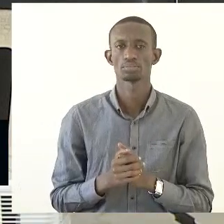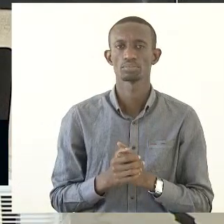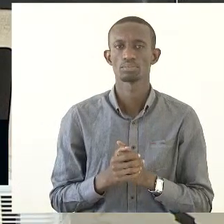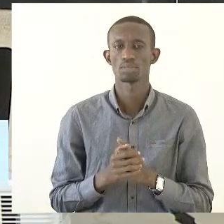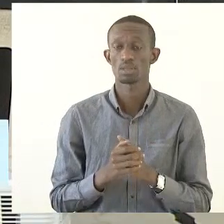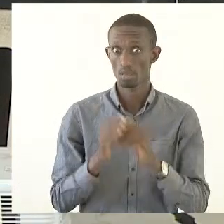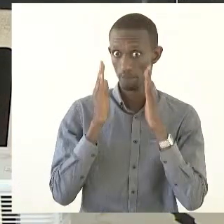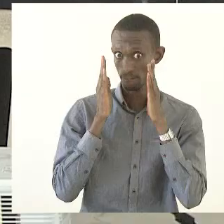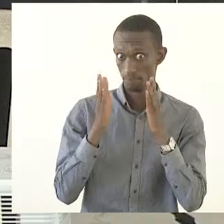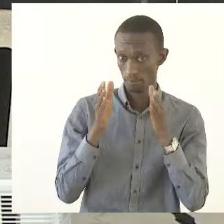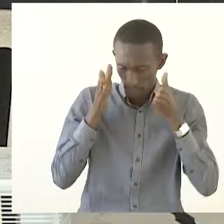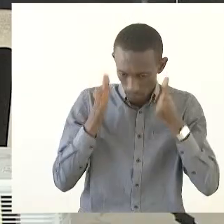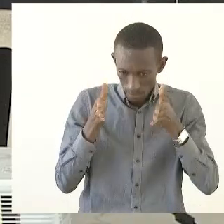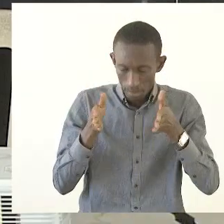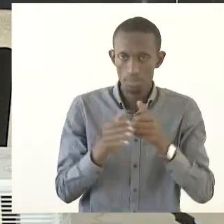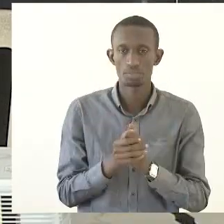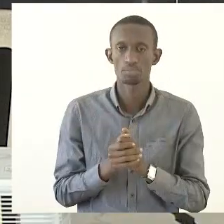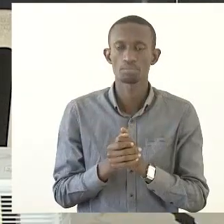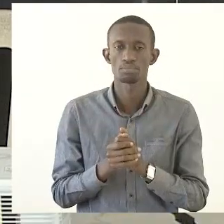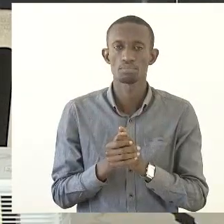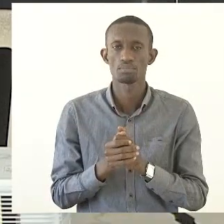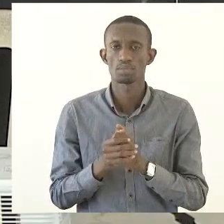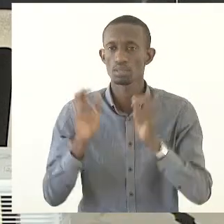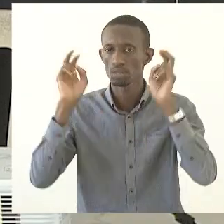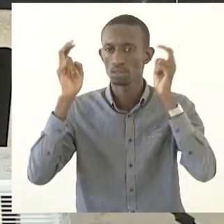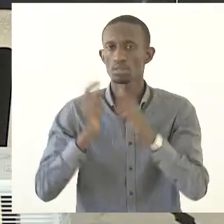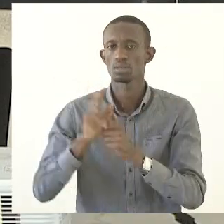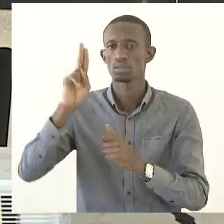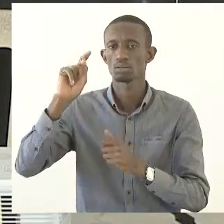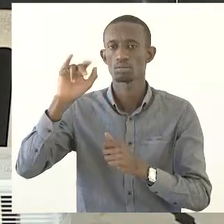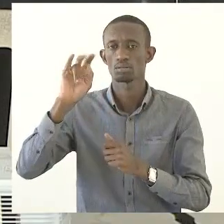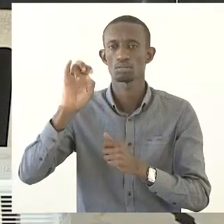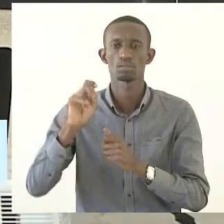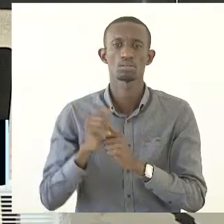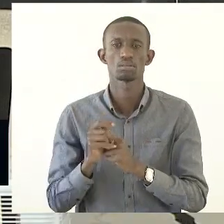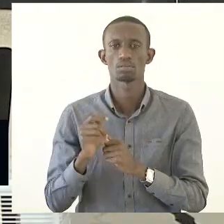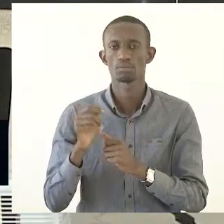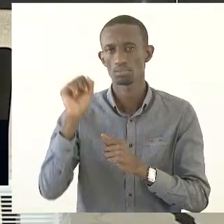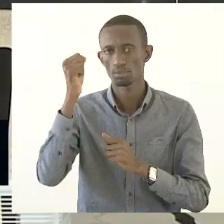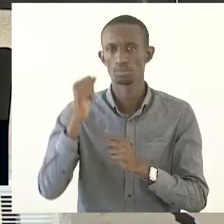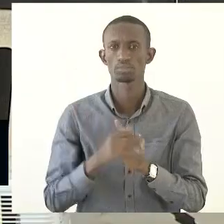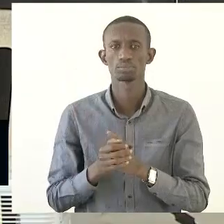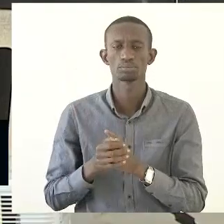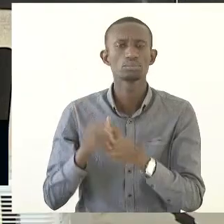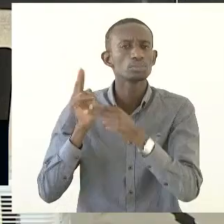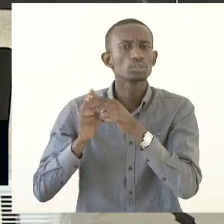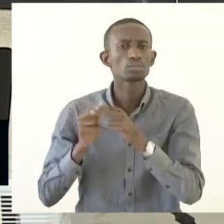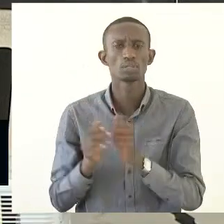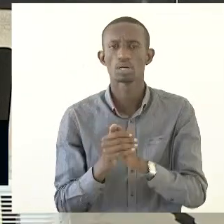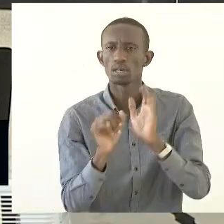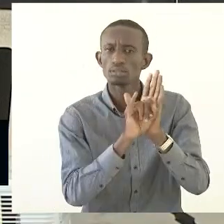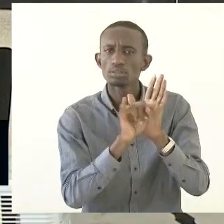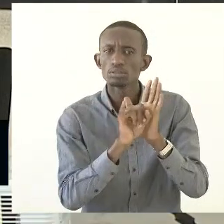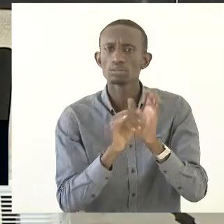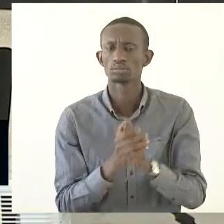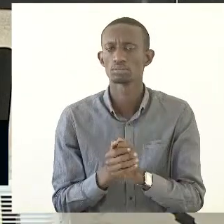5. And unit 5 is identification of food components. I think all of you know what are